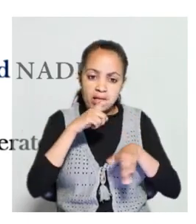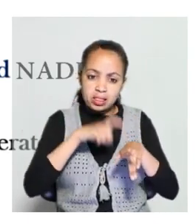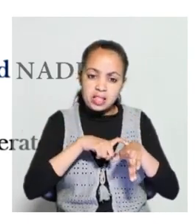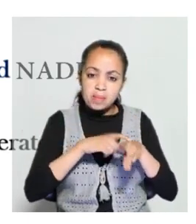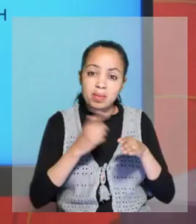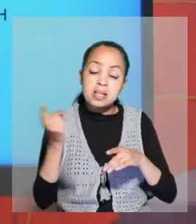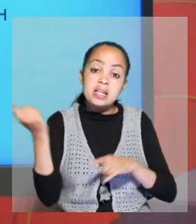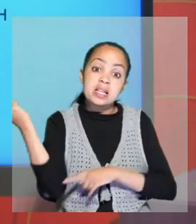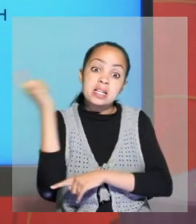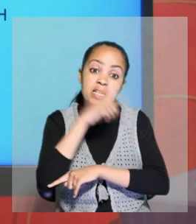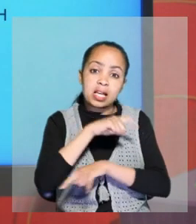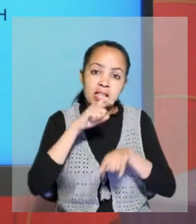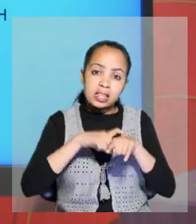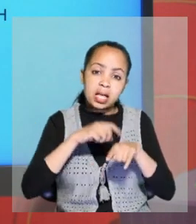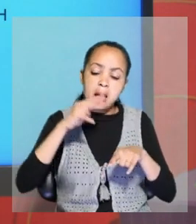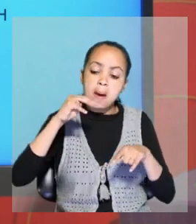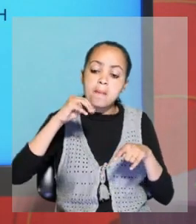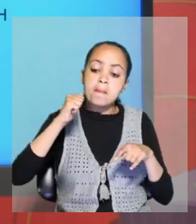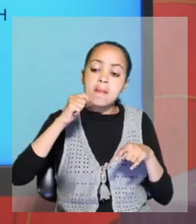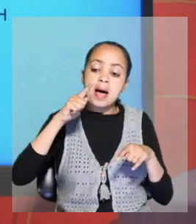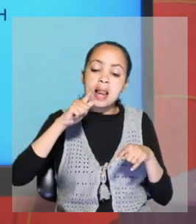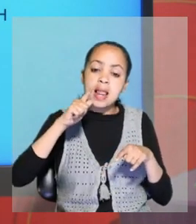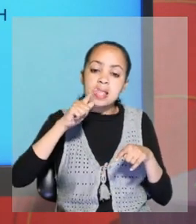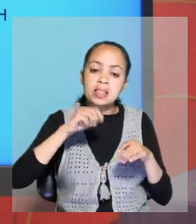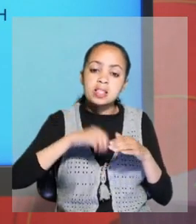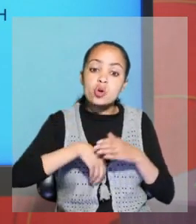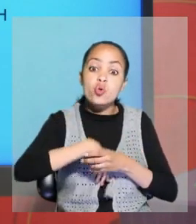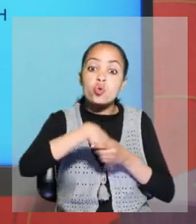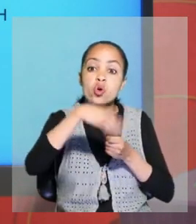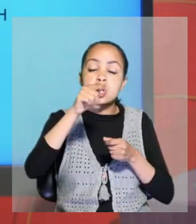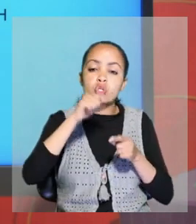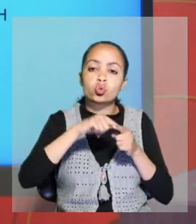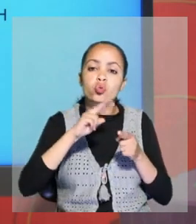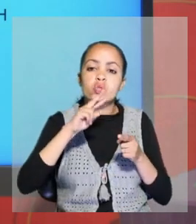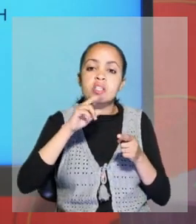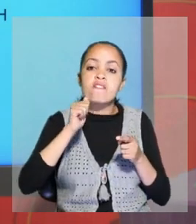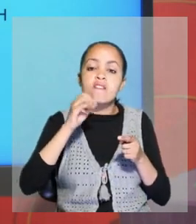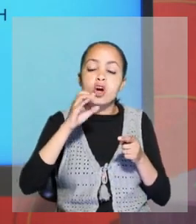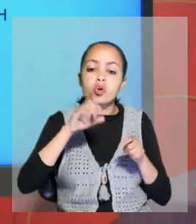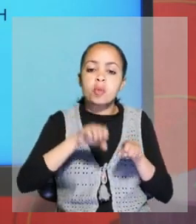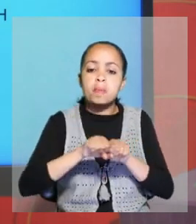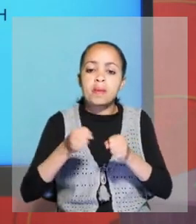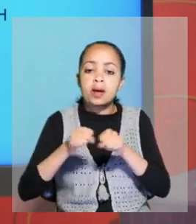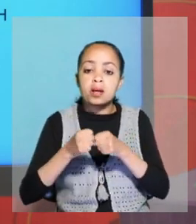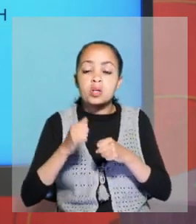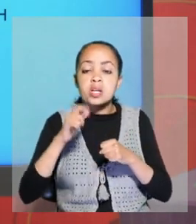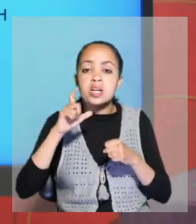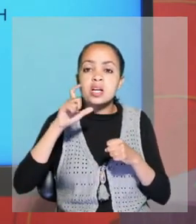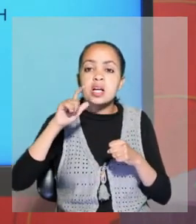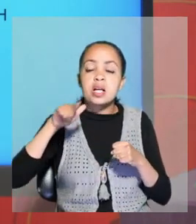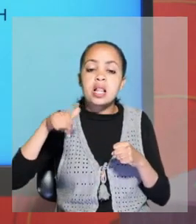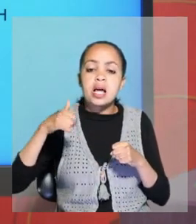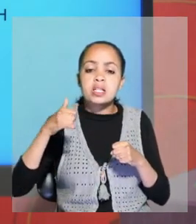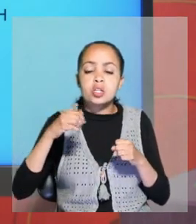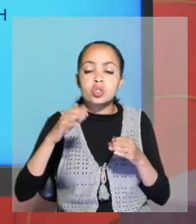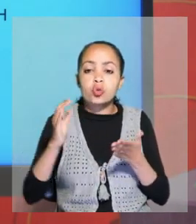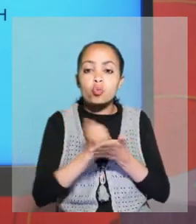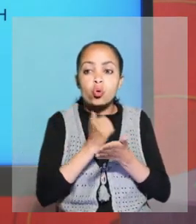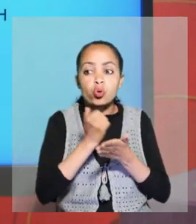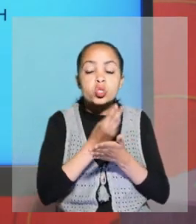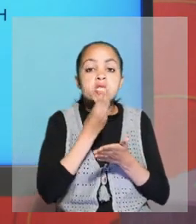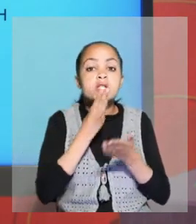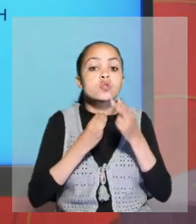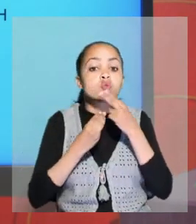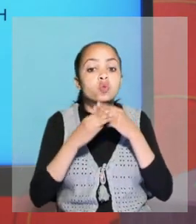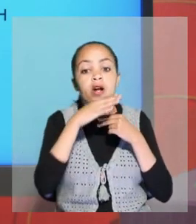During a daytime, malate released from that of the vacuole and the breakdown that of glycerate to produce a sugar